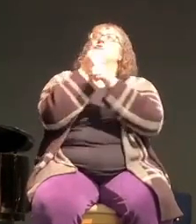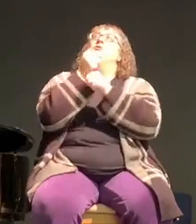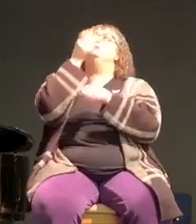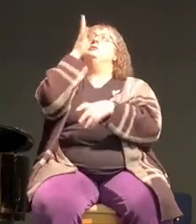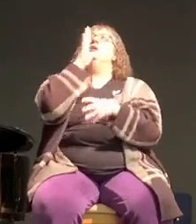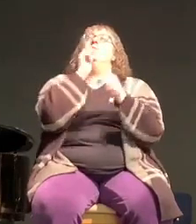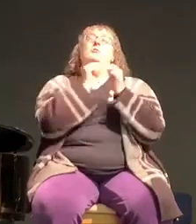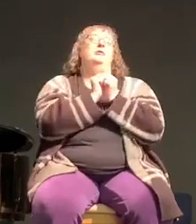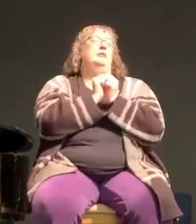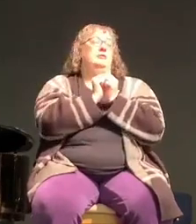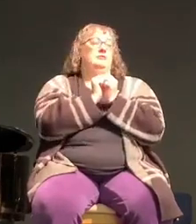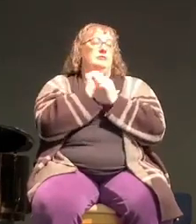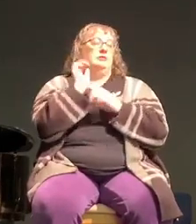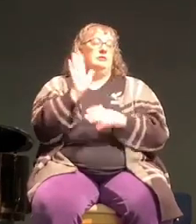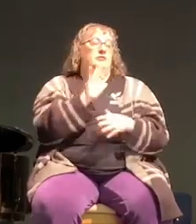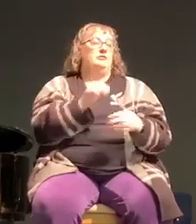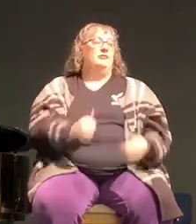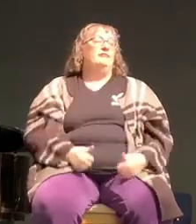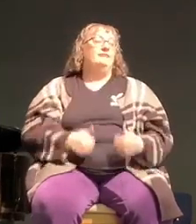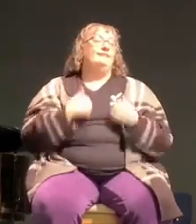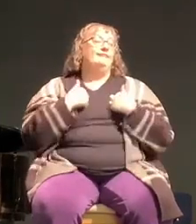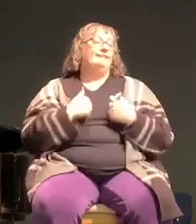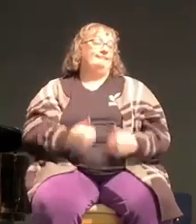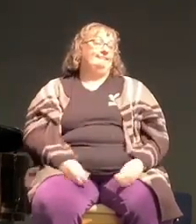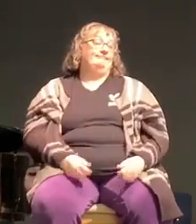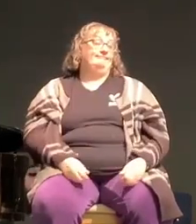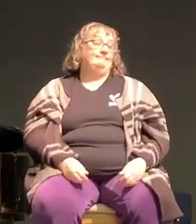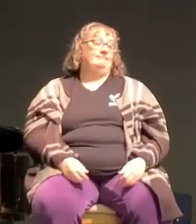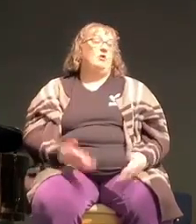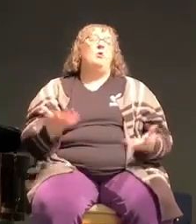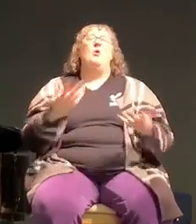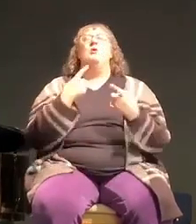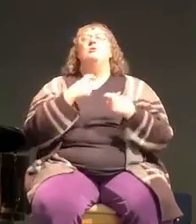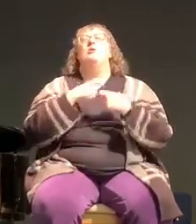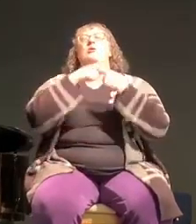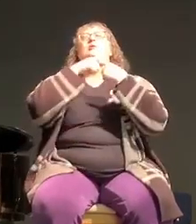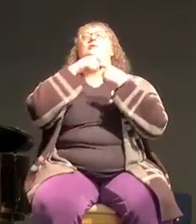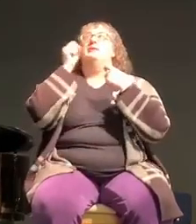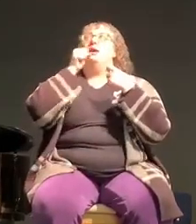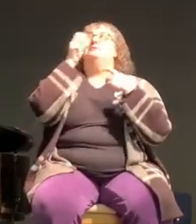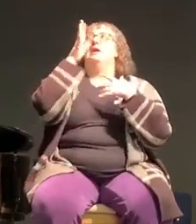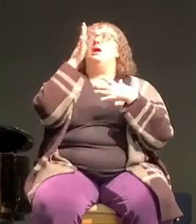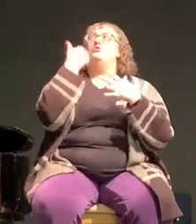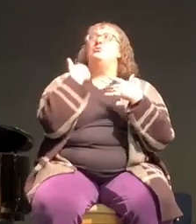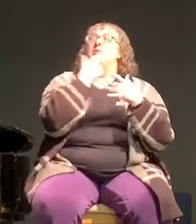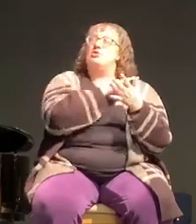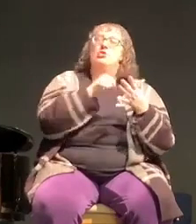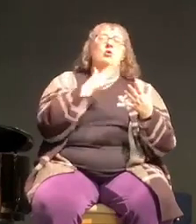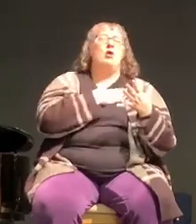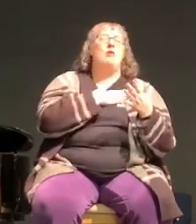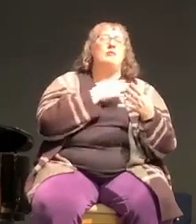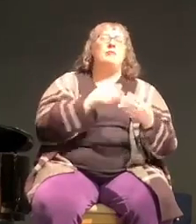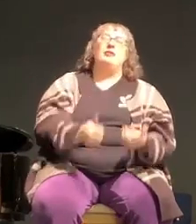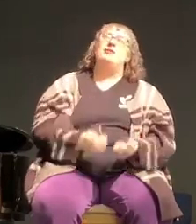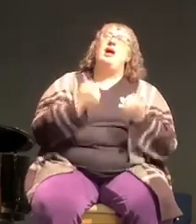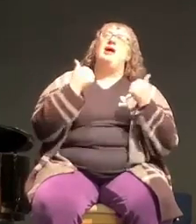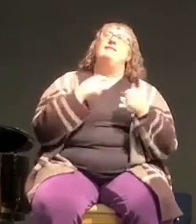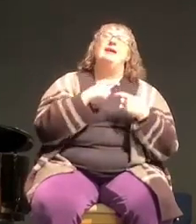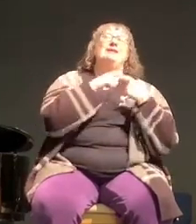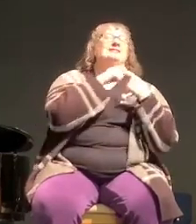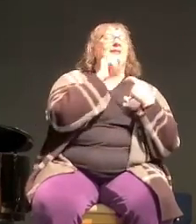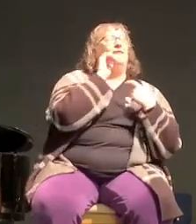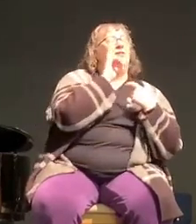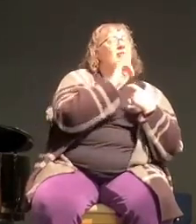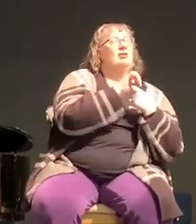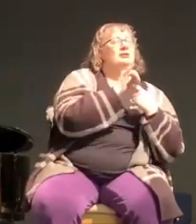with in your life? What are you holding on to and saying, yes, God, you can be Lord over my life except for